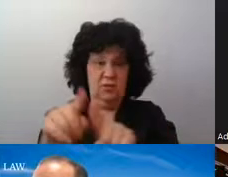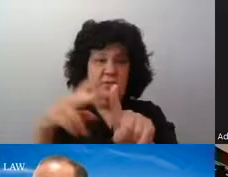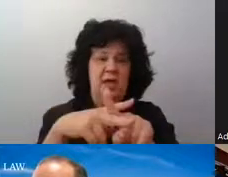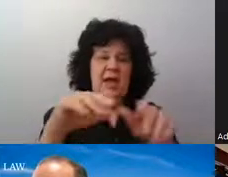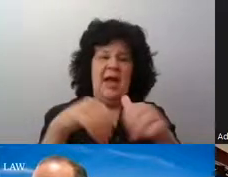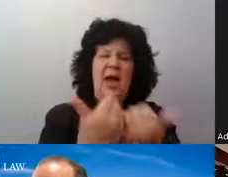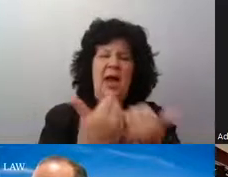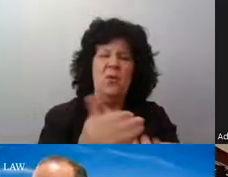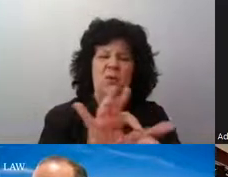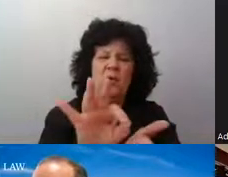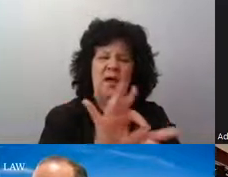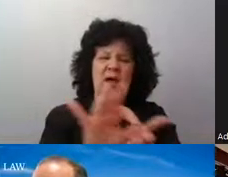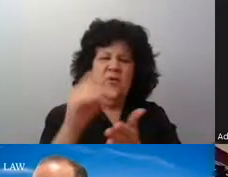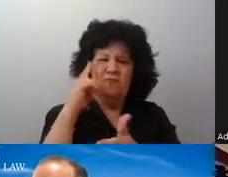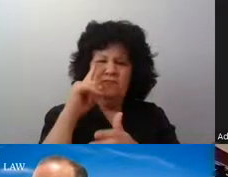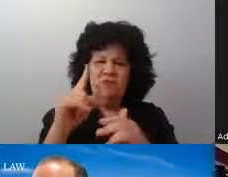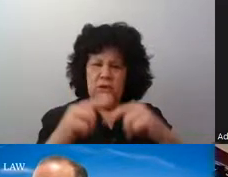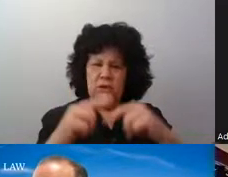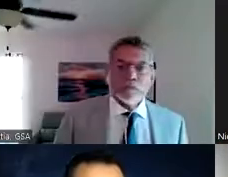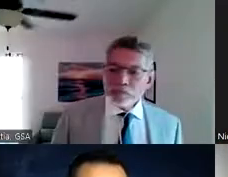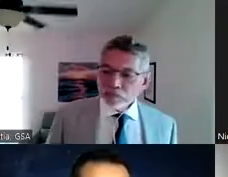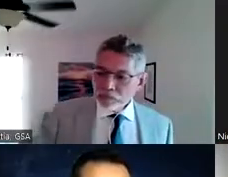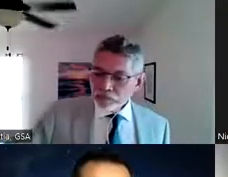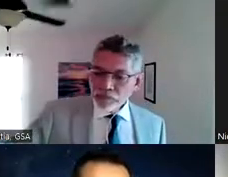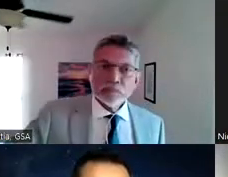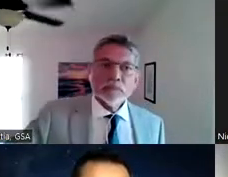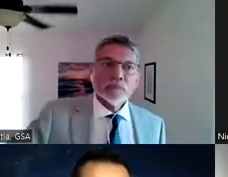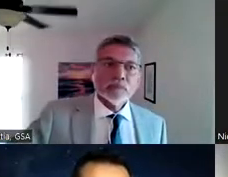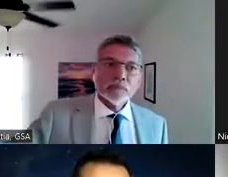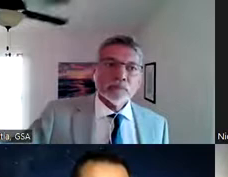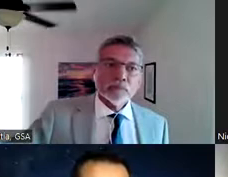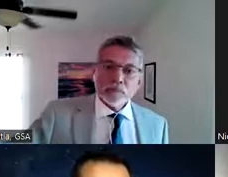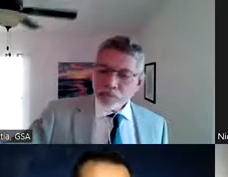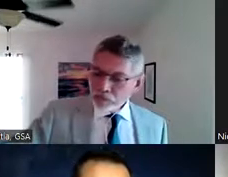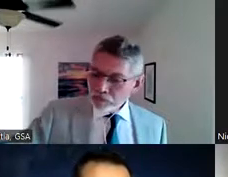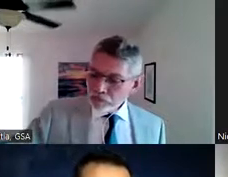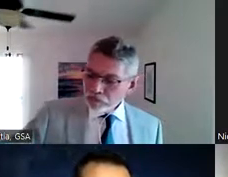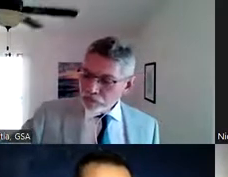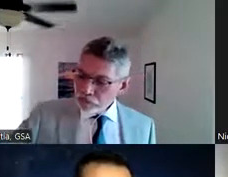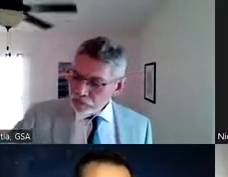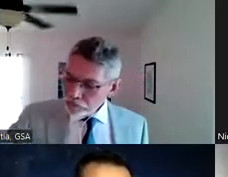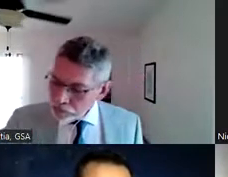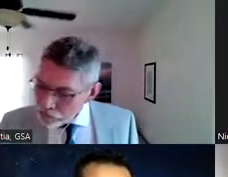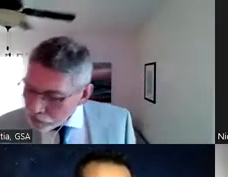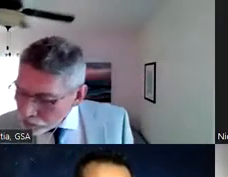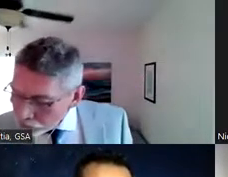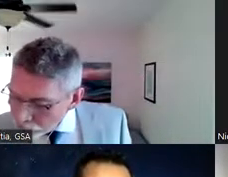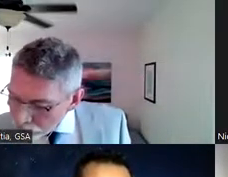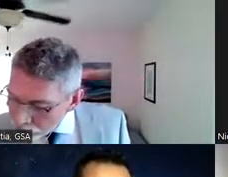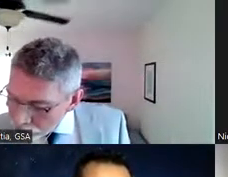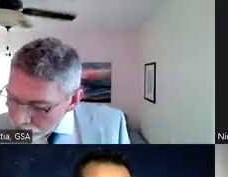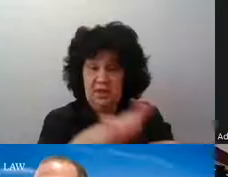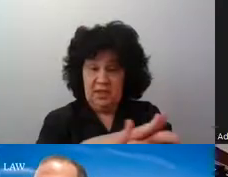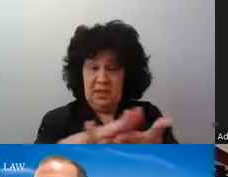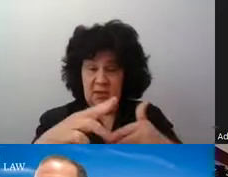for construction services, right? So we're looking at the IIJA, a lot of money going into, you know, clean buildings, environmentally